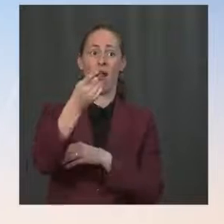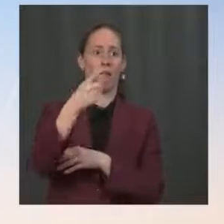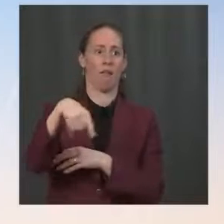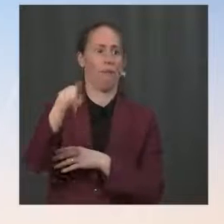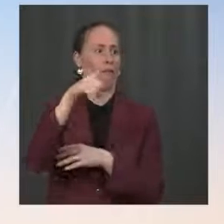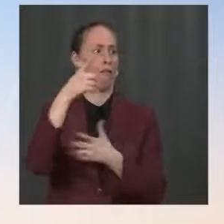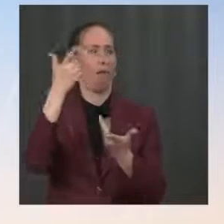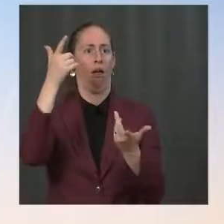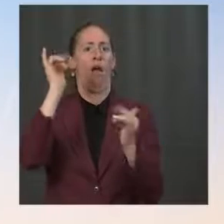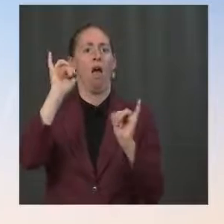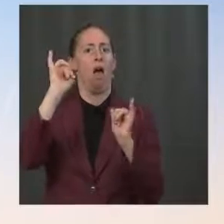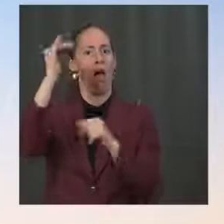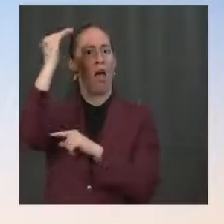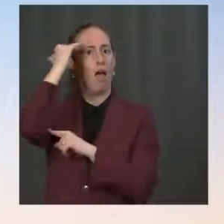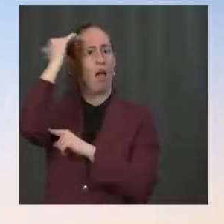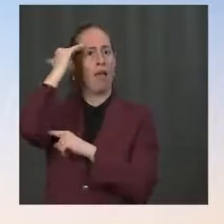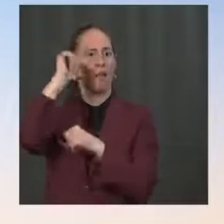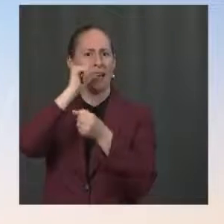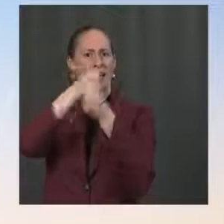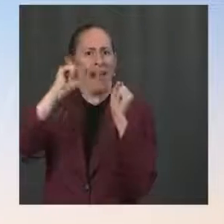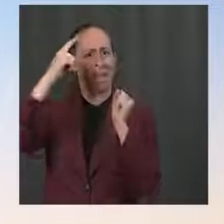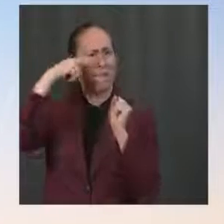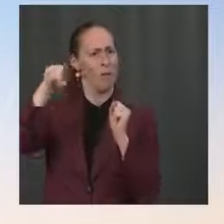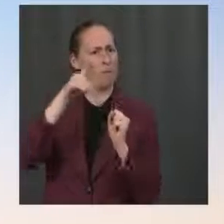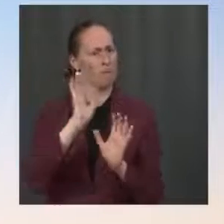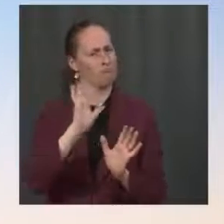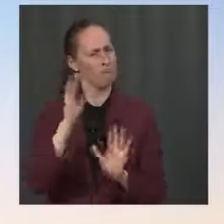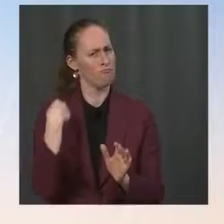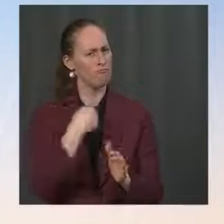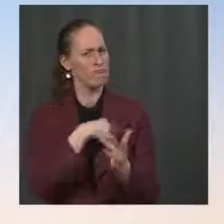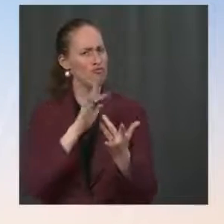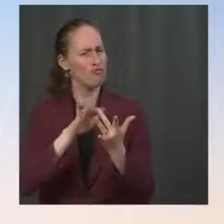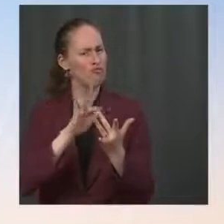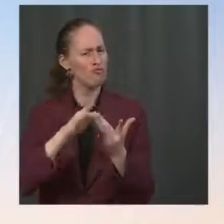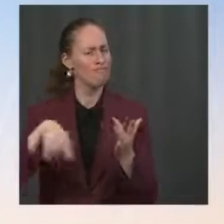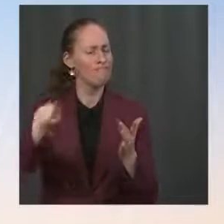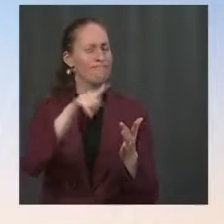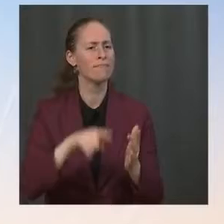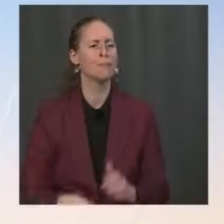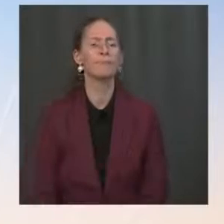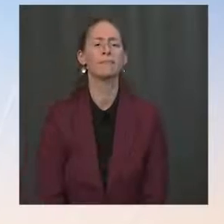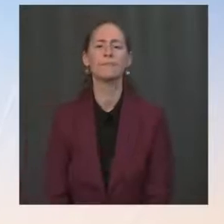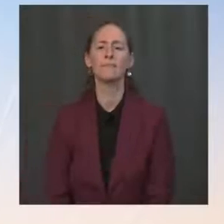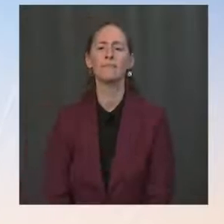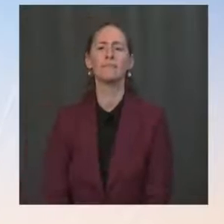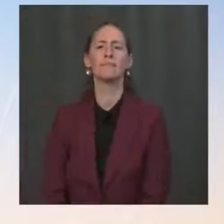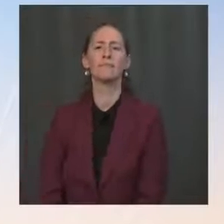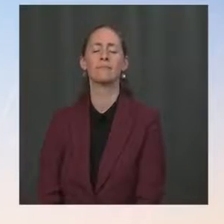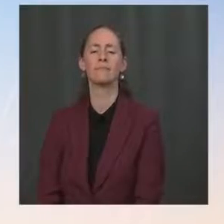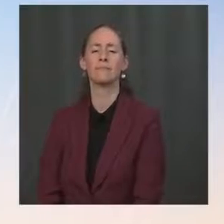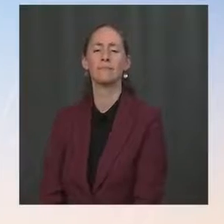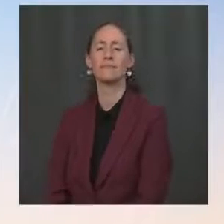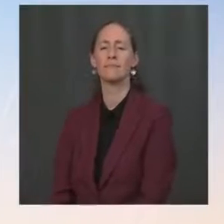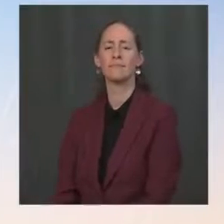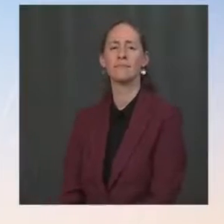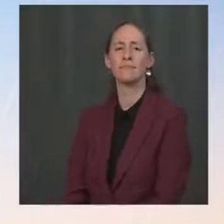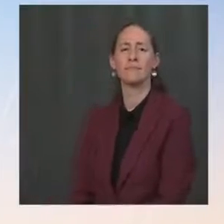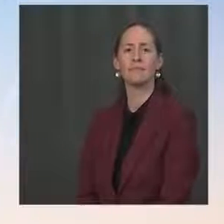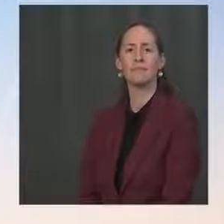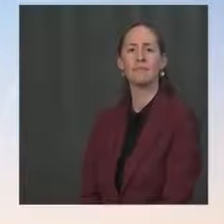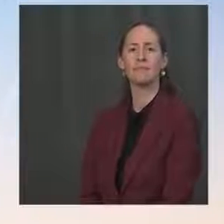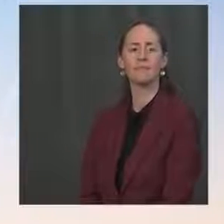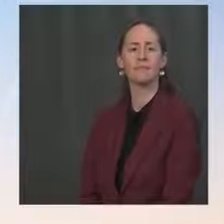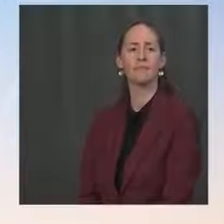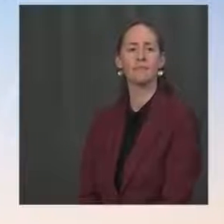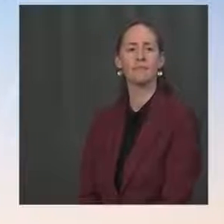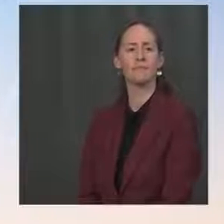we're trying to work to get evacuated. Go ahead all the way in the back, pink shirt, yeah. Has Joe Biden spoken with any foreign leader after